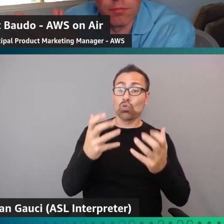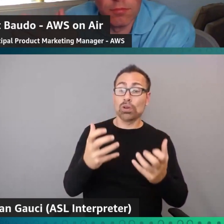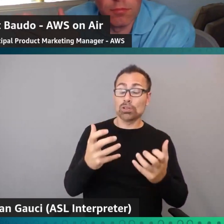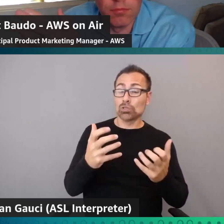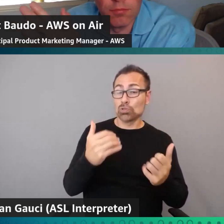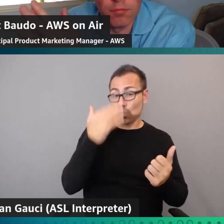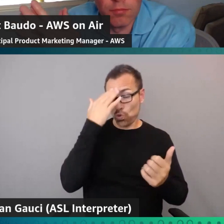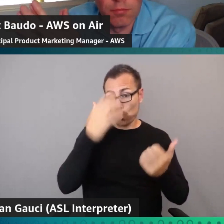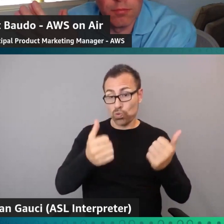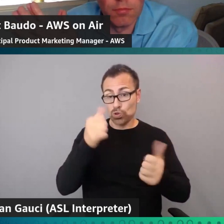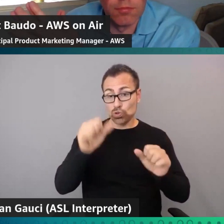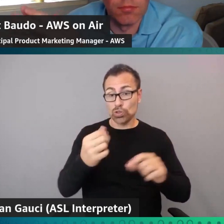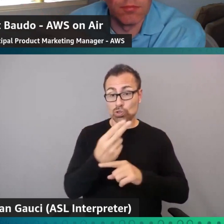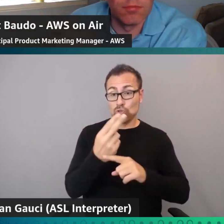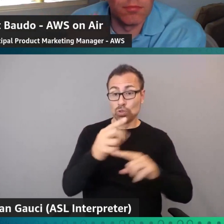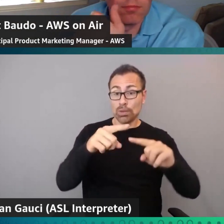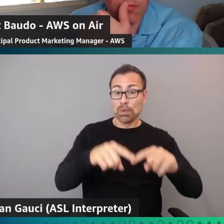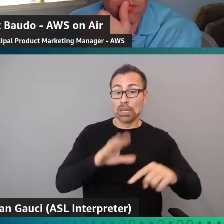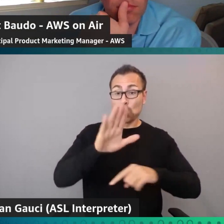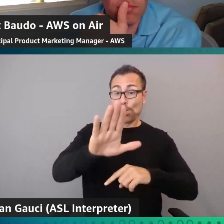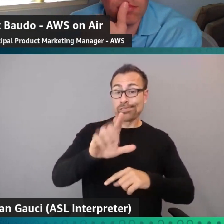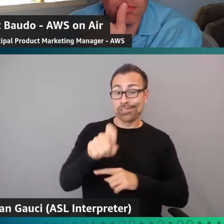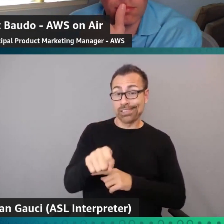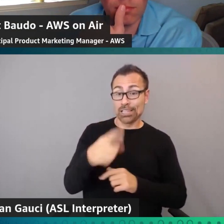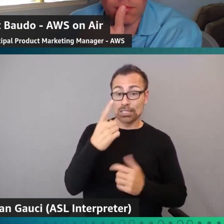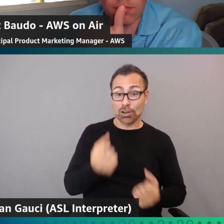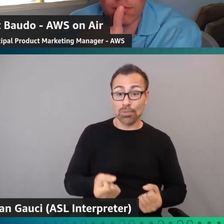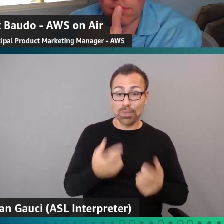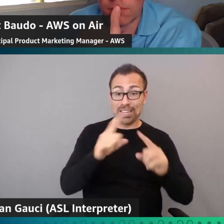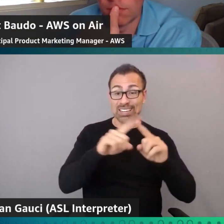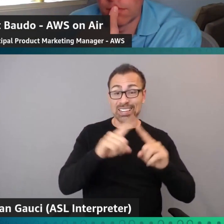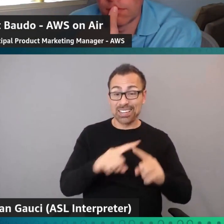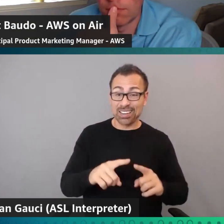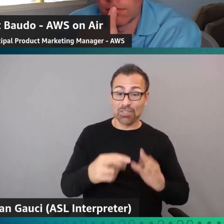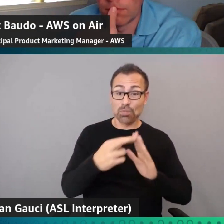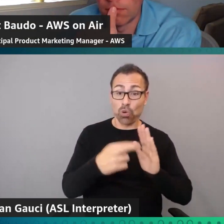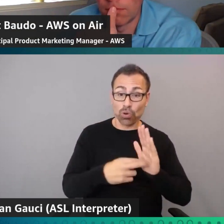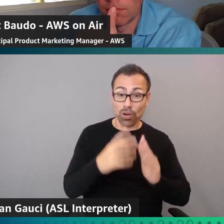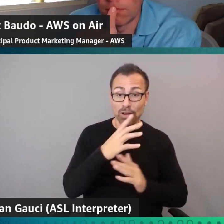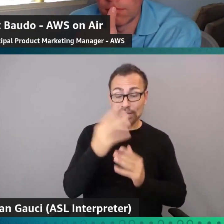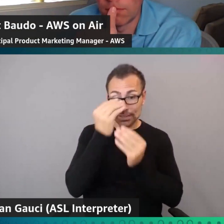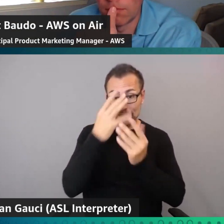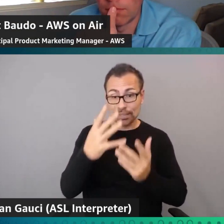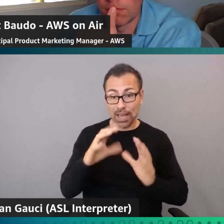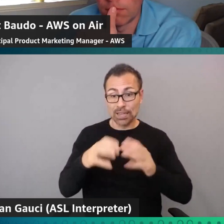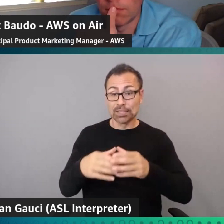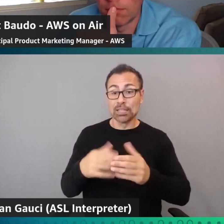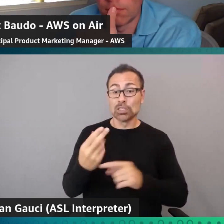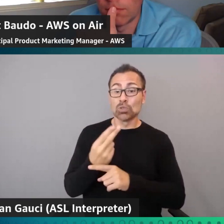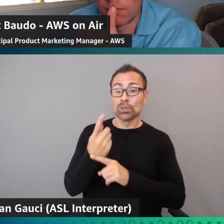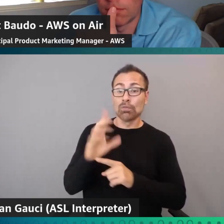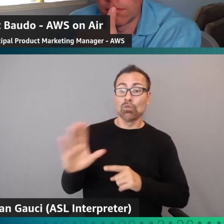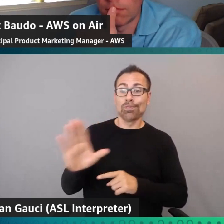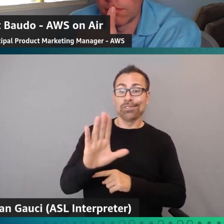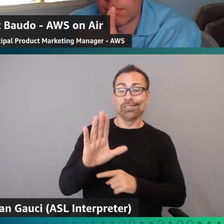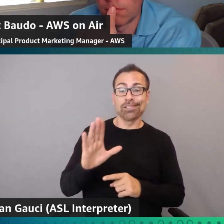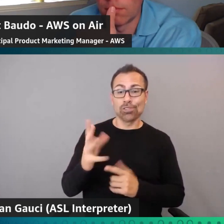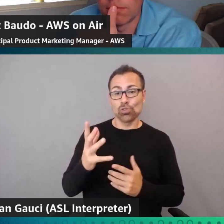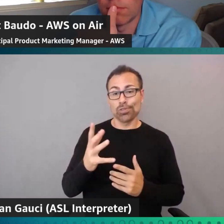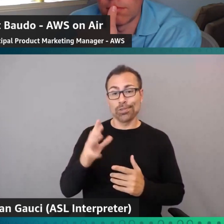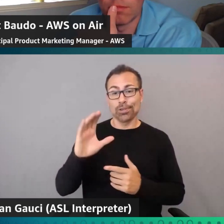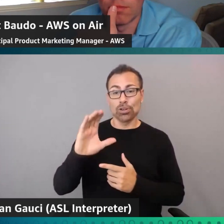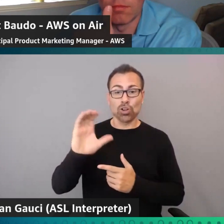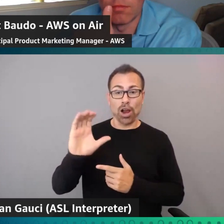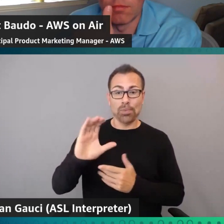your own needs, because there are many different types of protocols and data sets that you could be using for your own, for your carbon accounting needs.